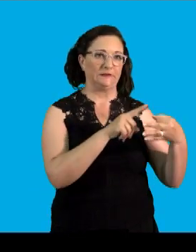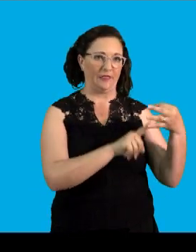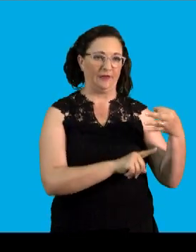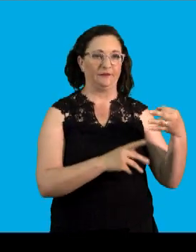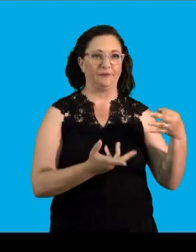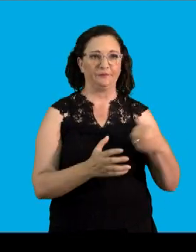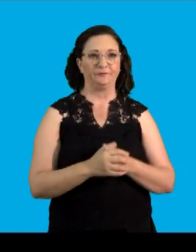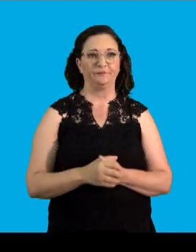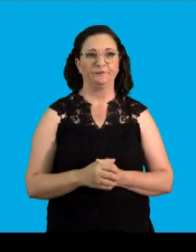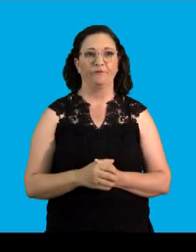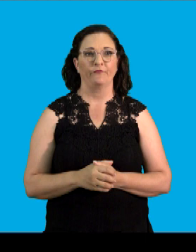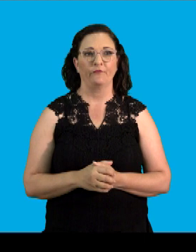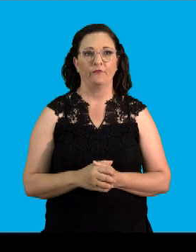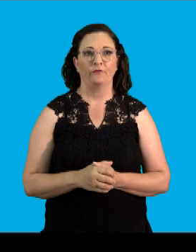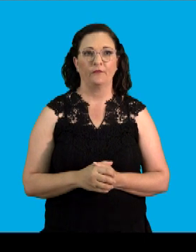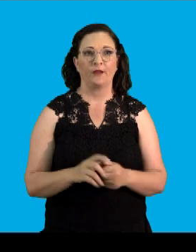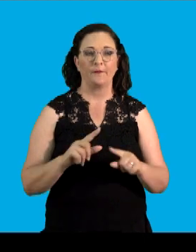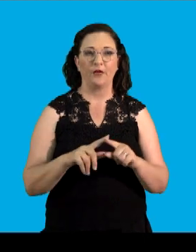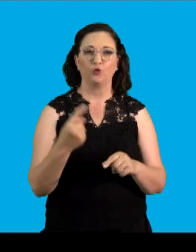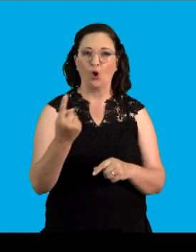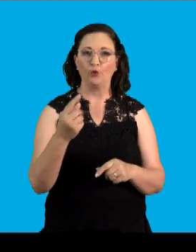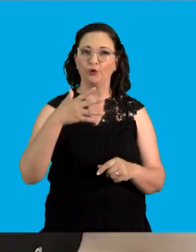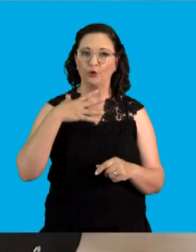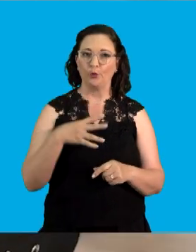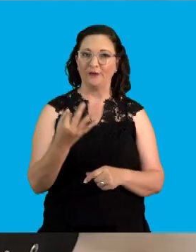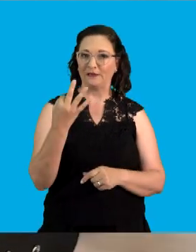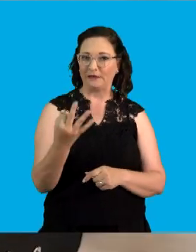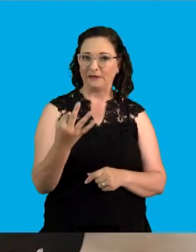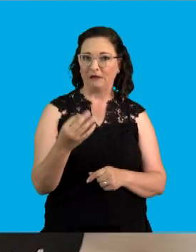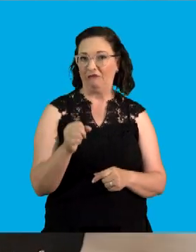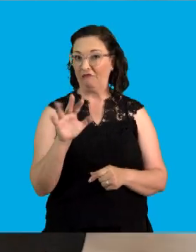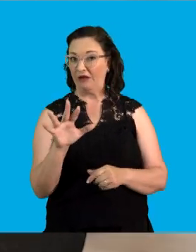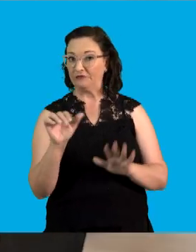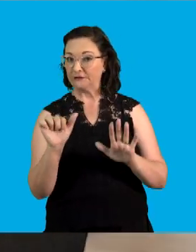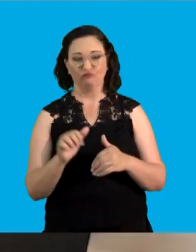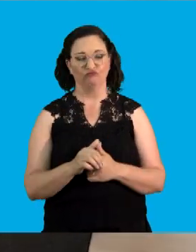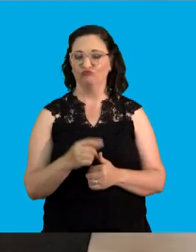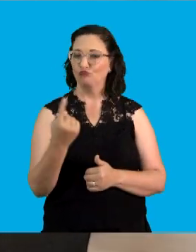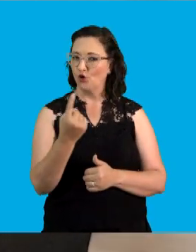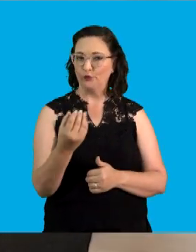the market environment. Don't forget, we only want 3, not 5, not 6.